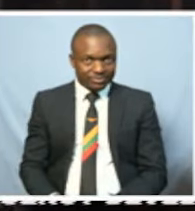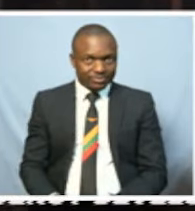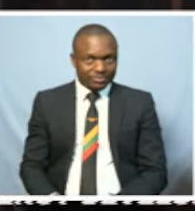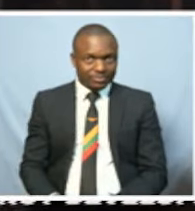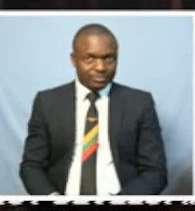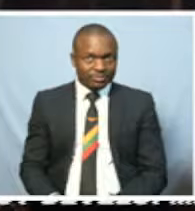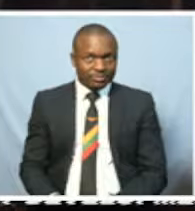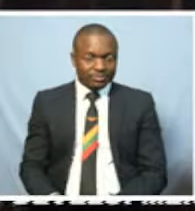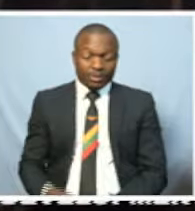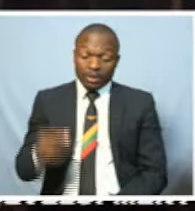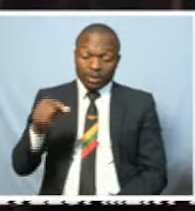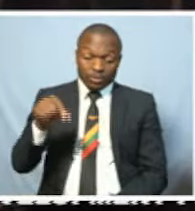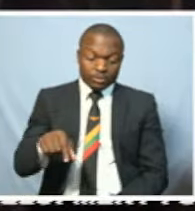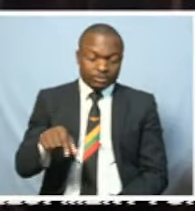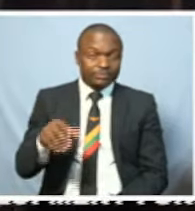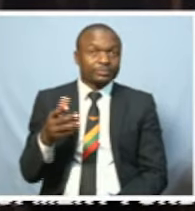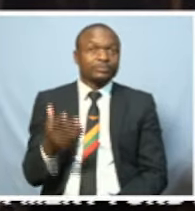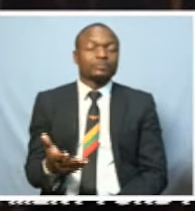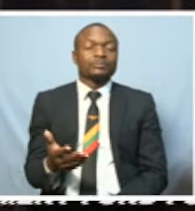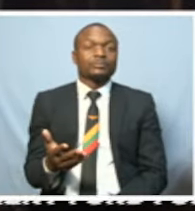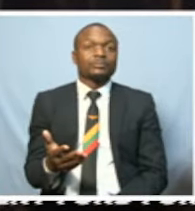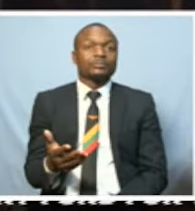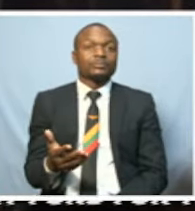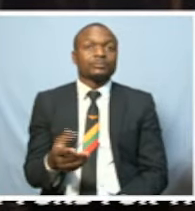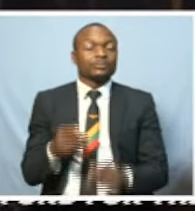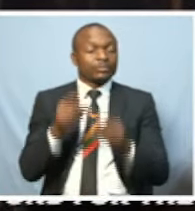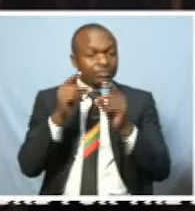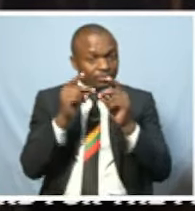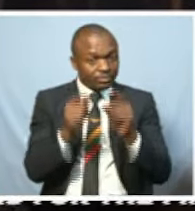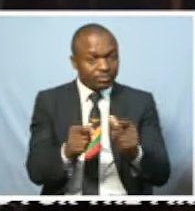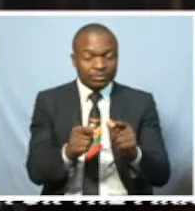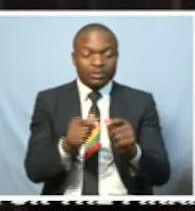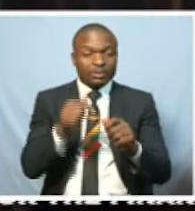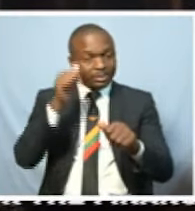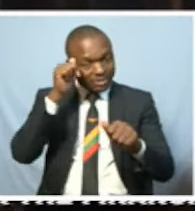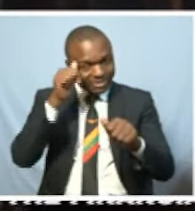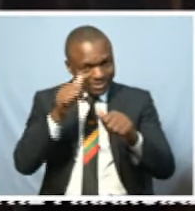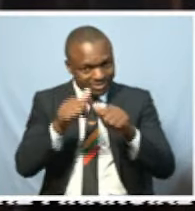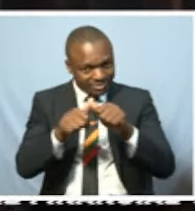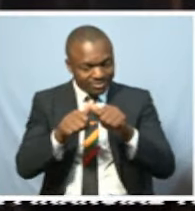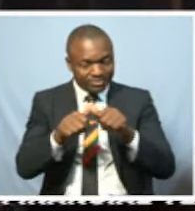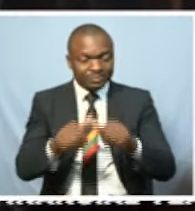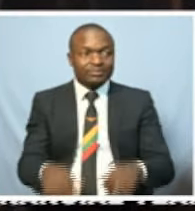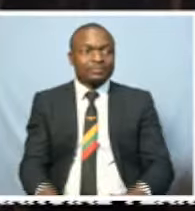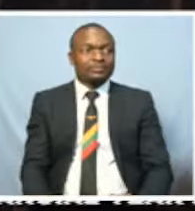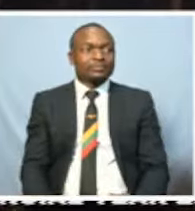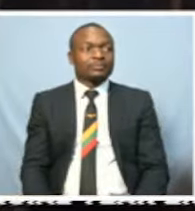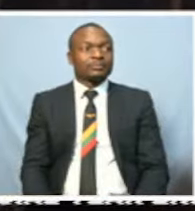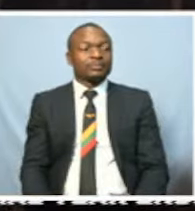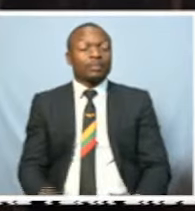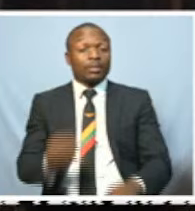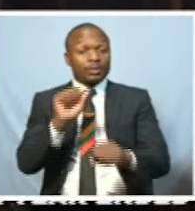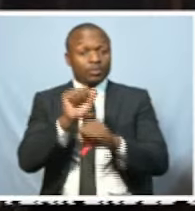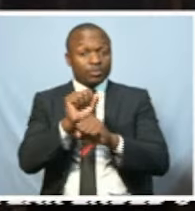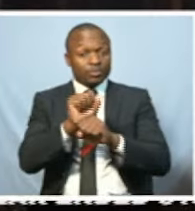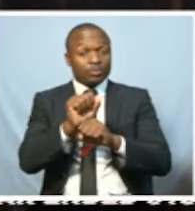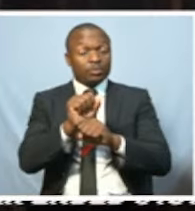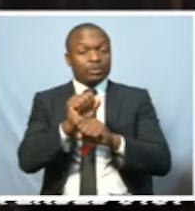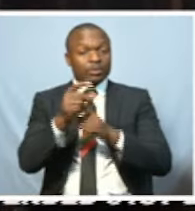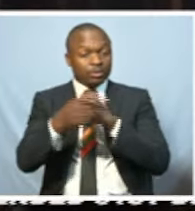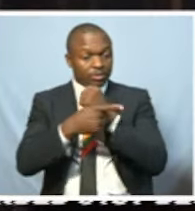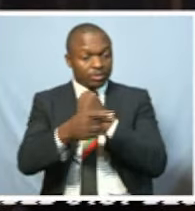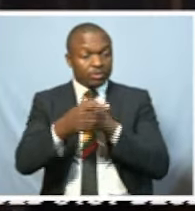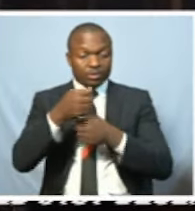quantities, you reach a consensus. Then the works department will generate